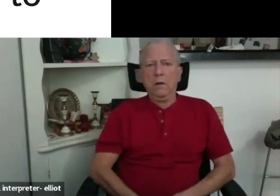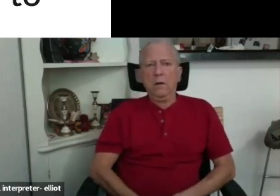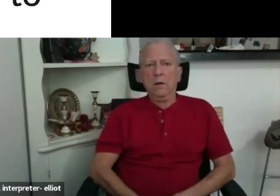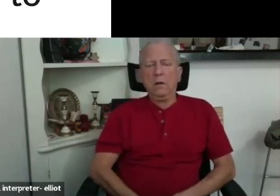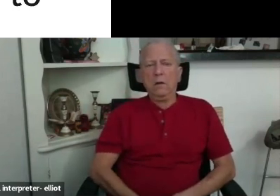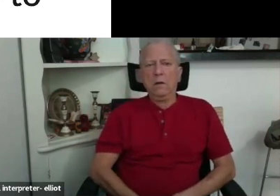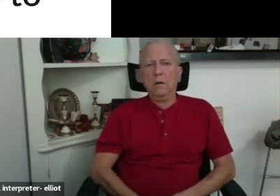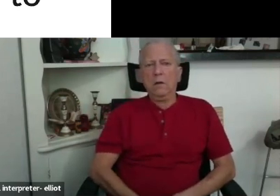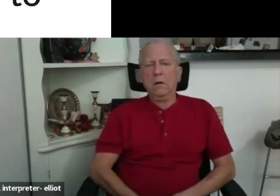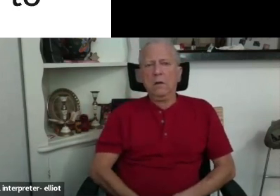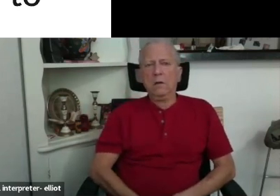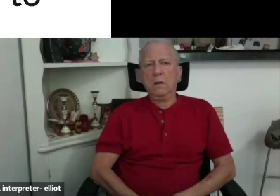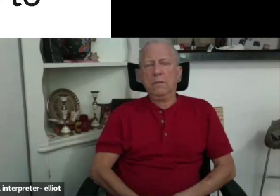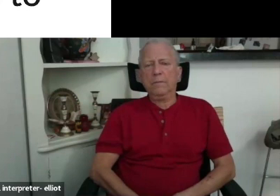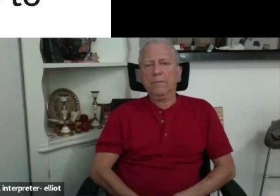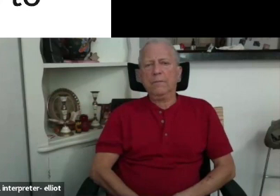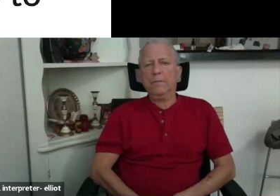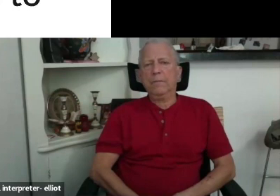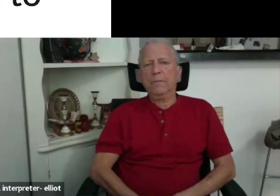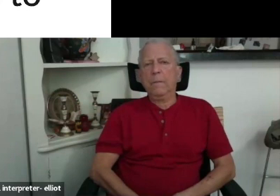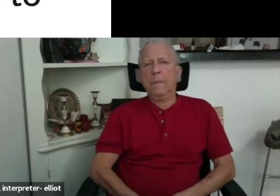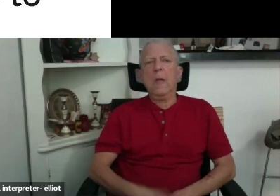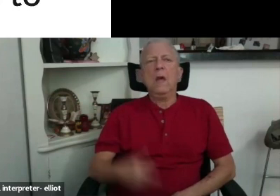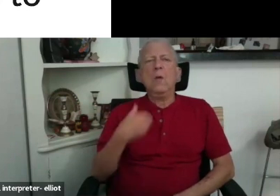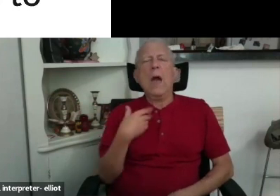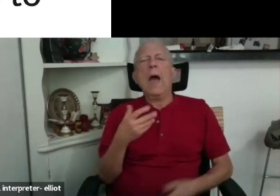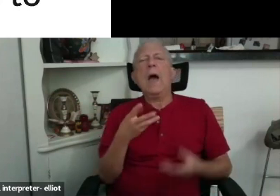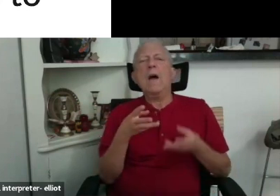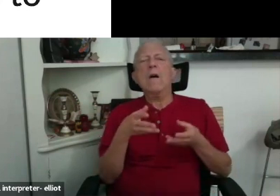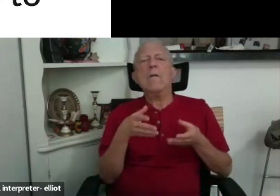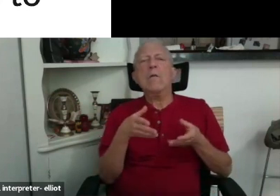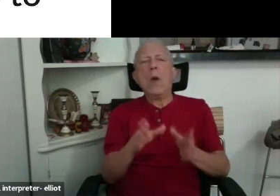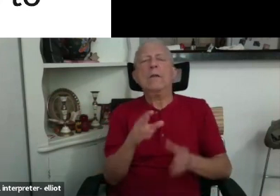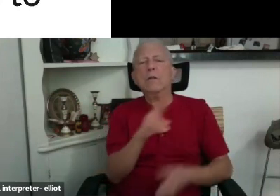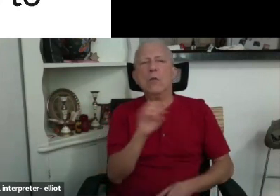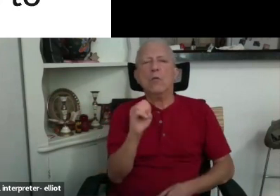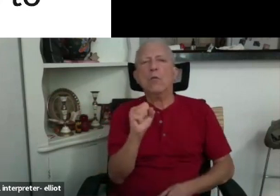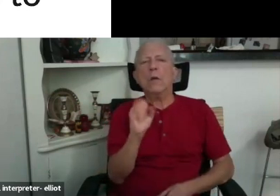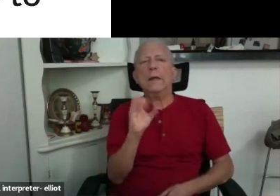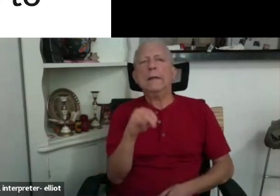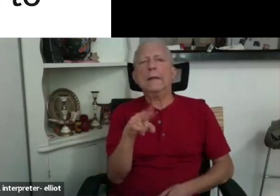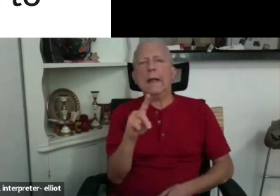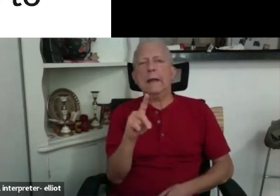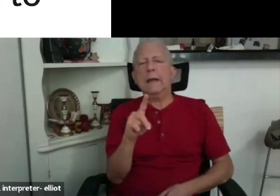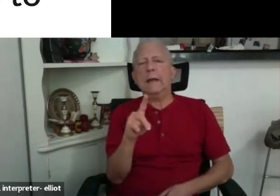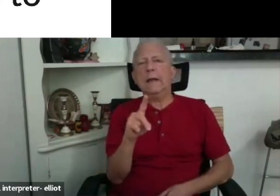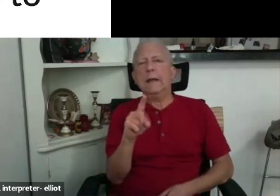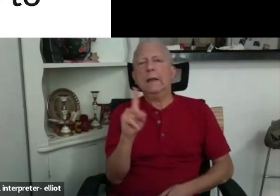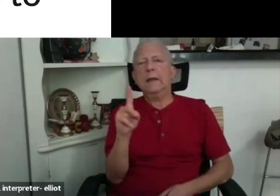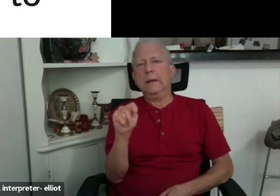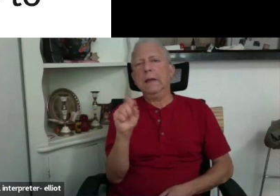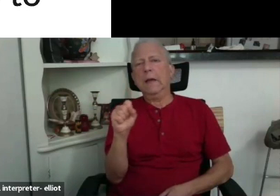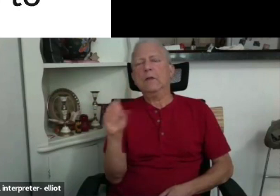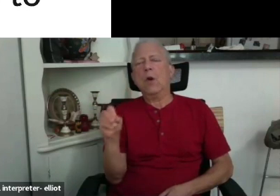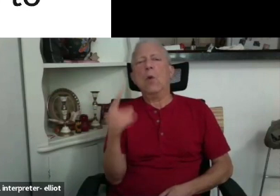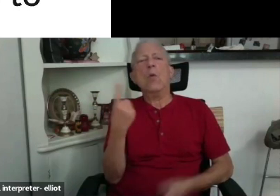So there was also some ways of rescinding the TSO designation. One way to